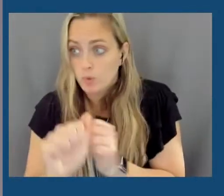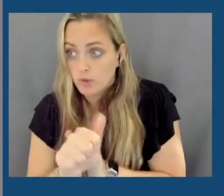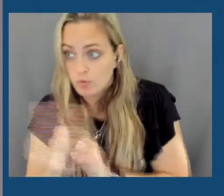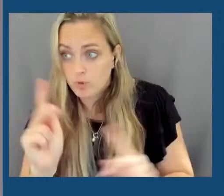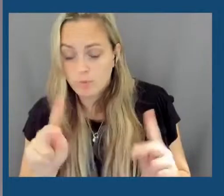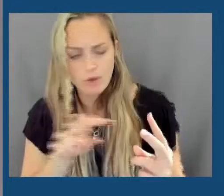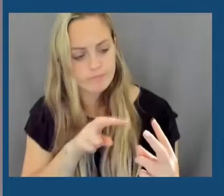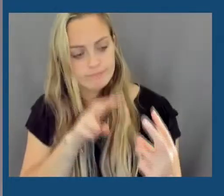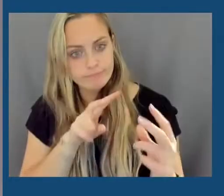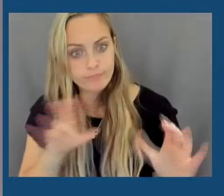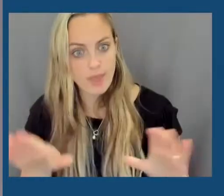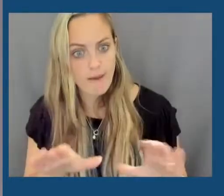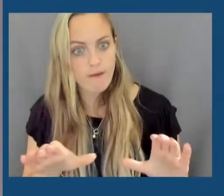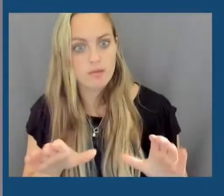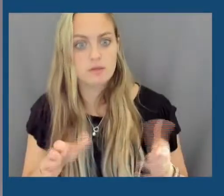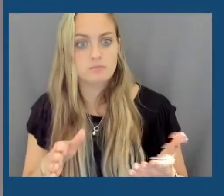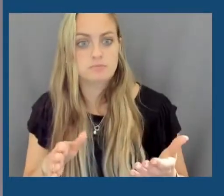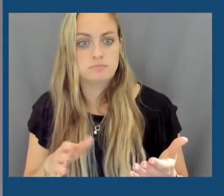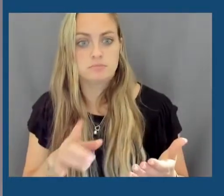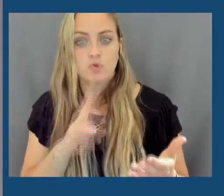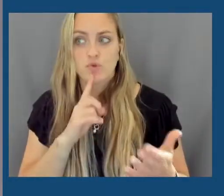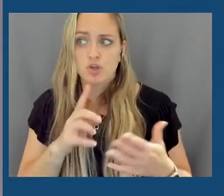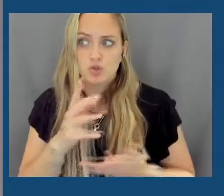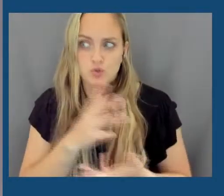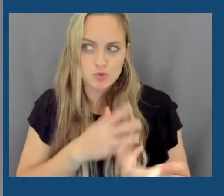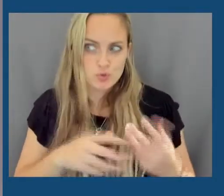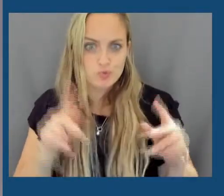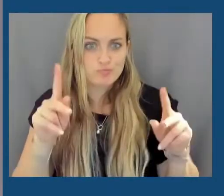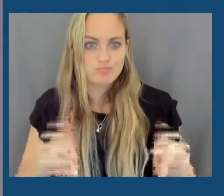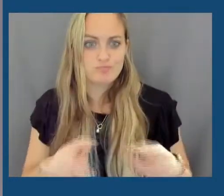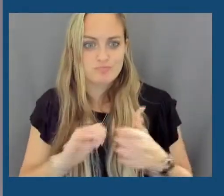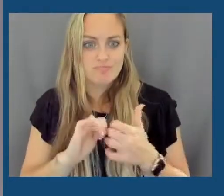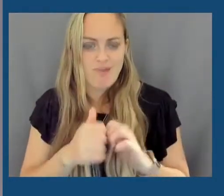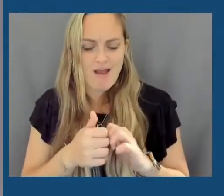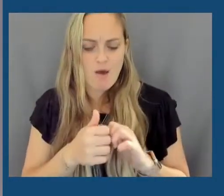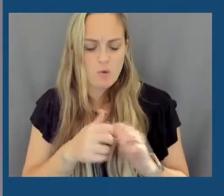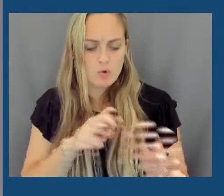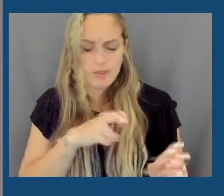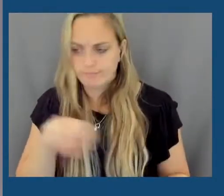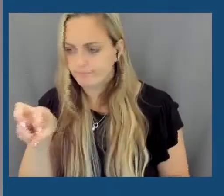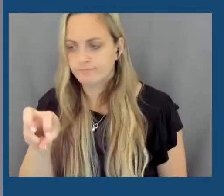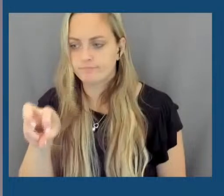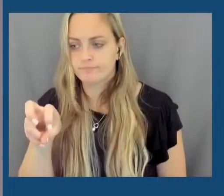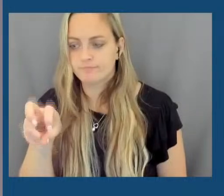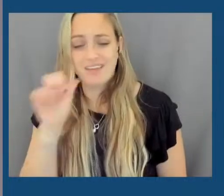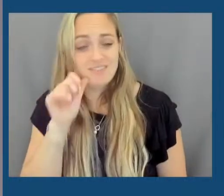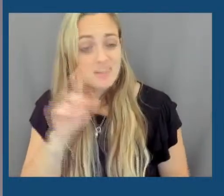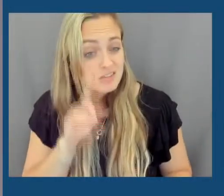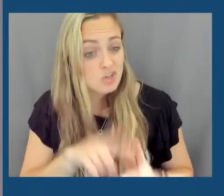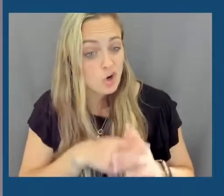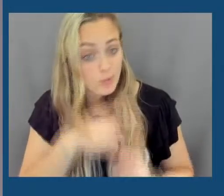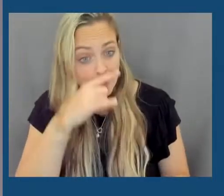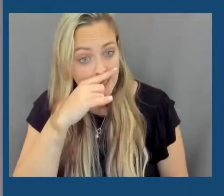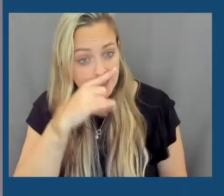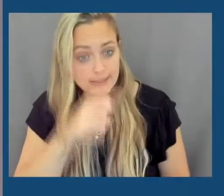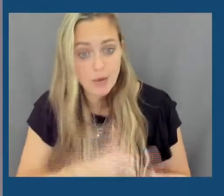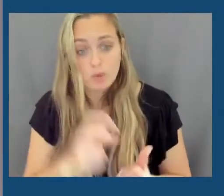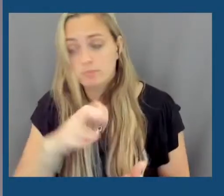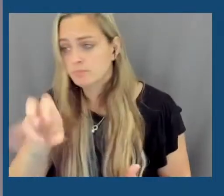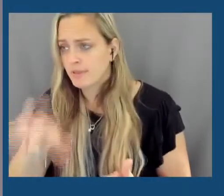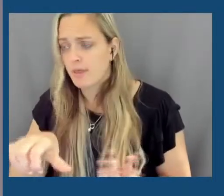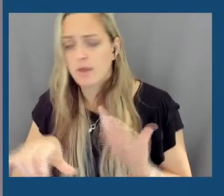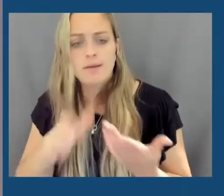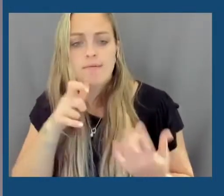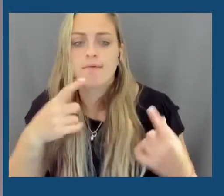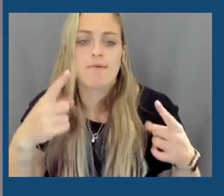act like a real social being. How do they make that leap if they don't start when they're kids? It's not happening. So we're also